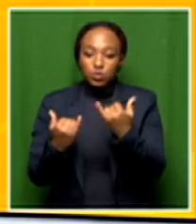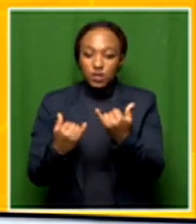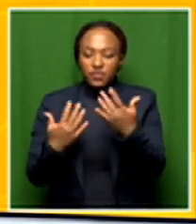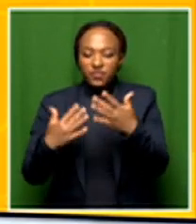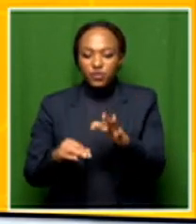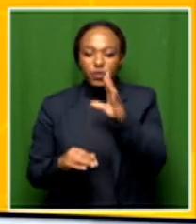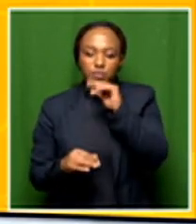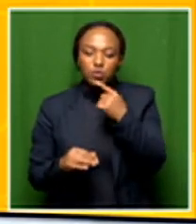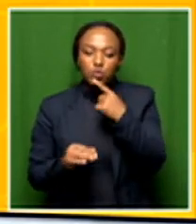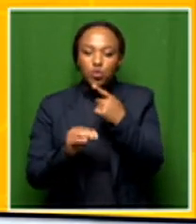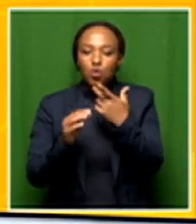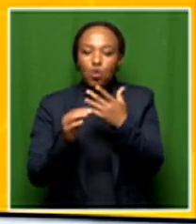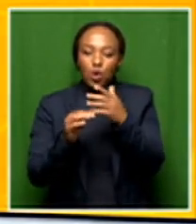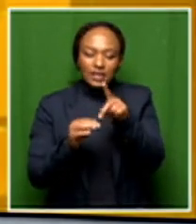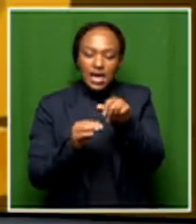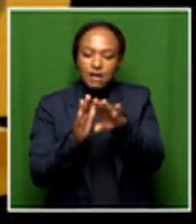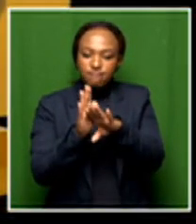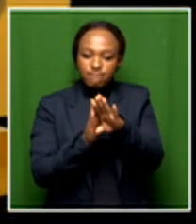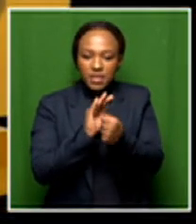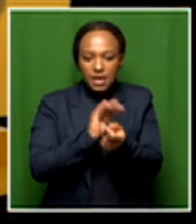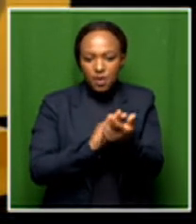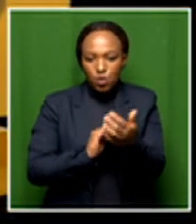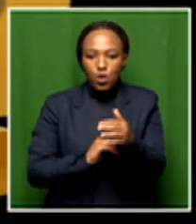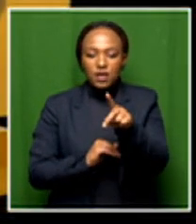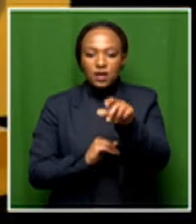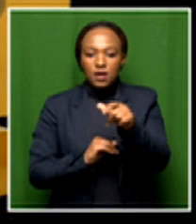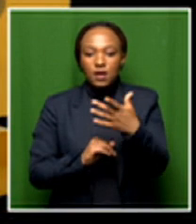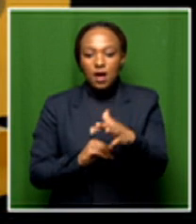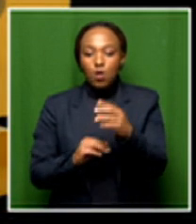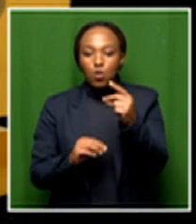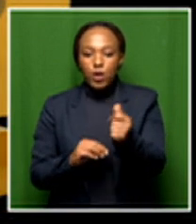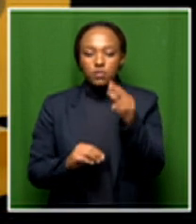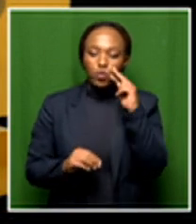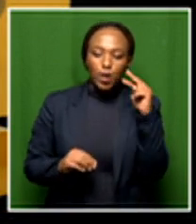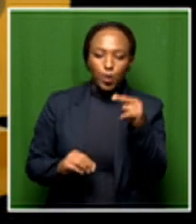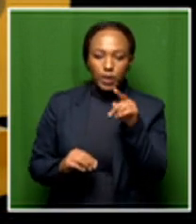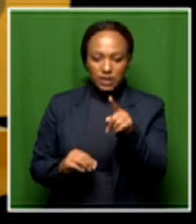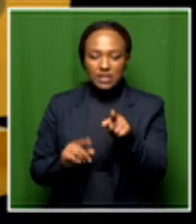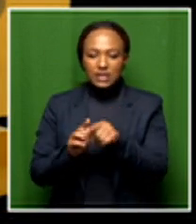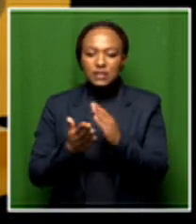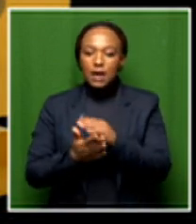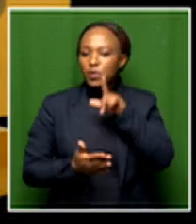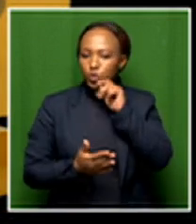to developments within the Democratic Alliance. So maybe we can just take a quick look at that and some of the tweets. Yeah, indeed.